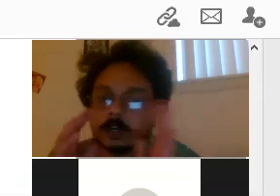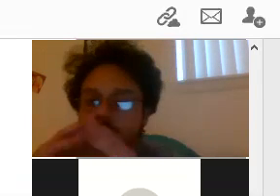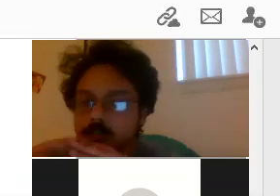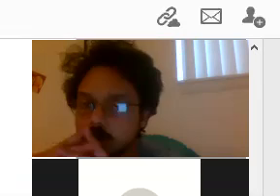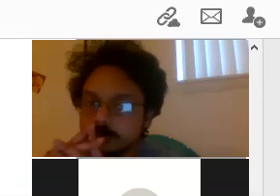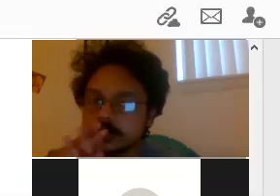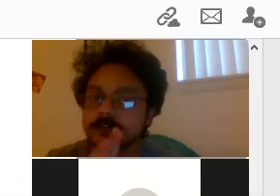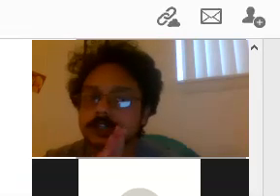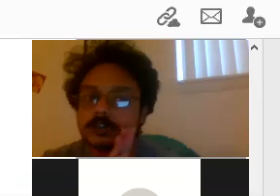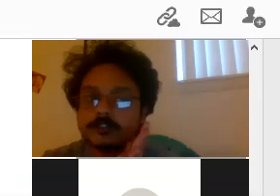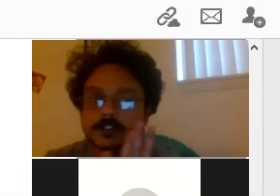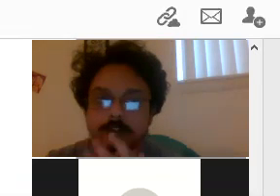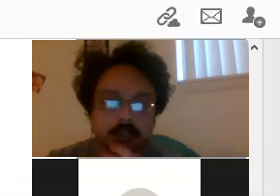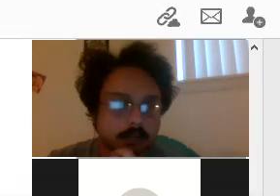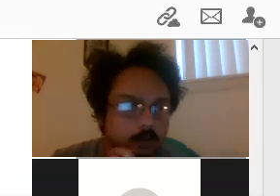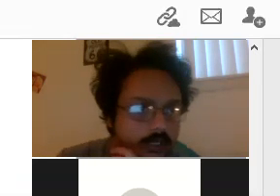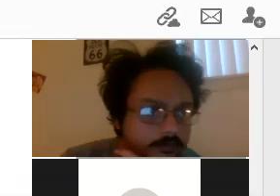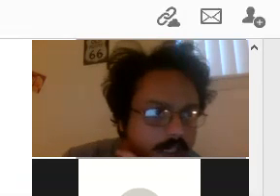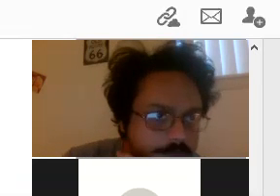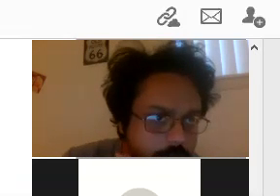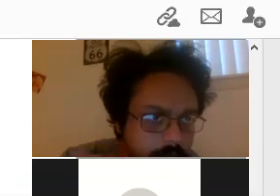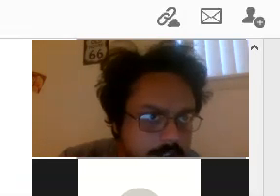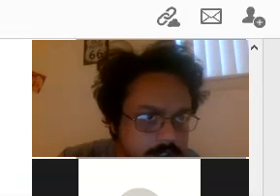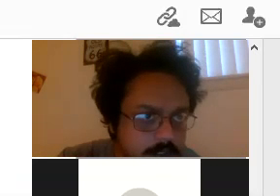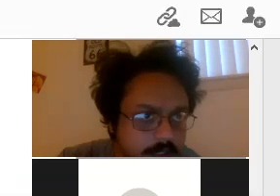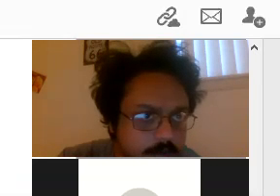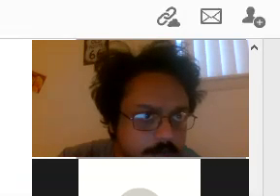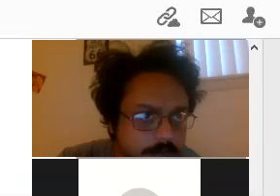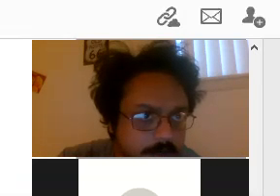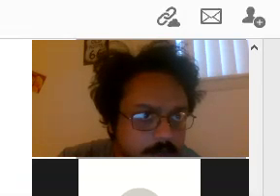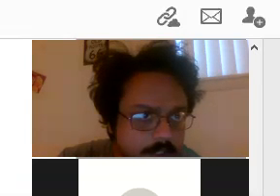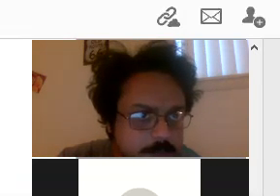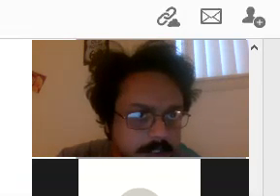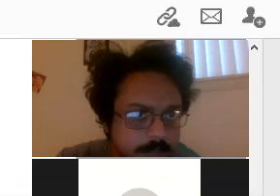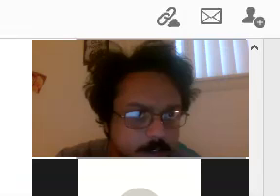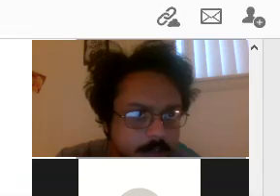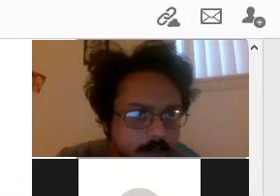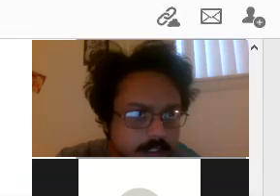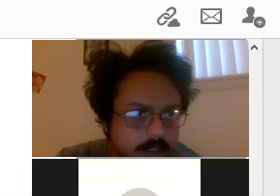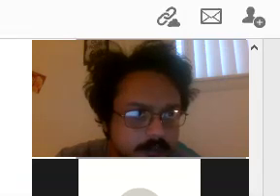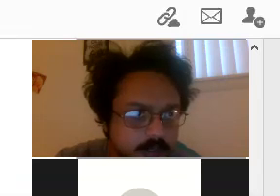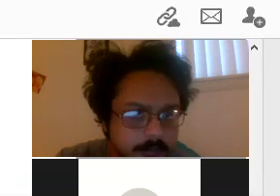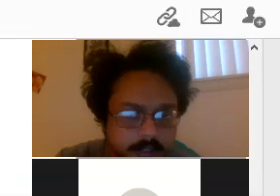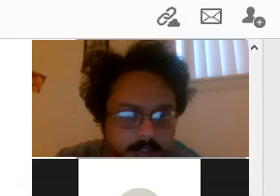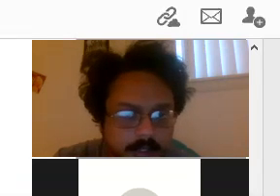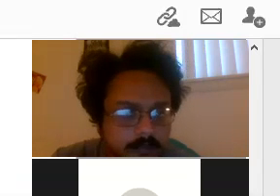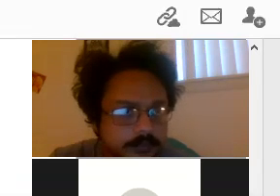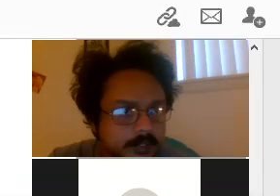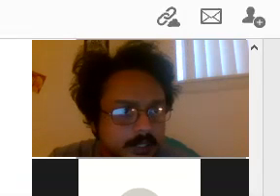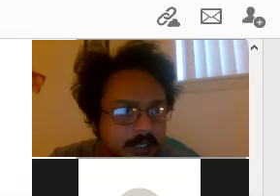Now, in order to solve this, we need to first figure, okay, we have some answers here. Cannot we expand the binomial equation and divide